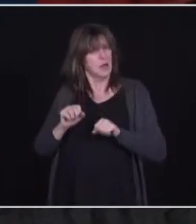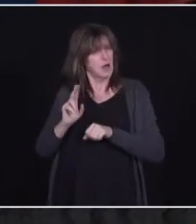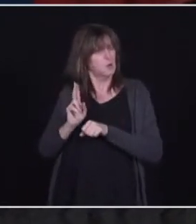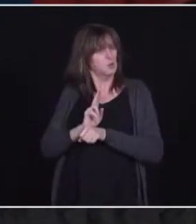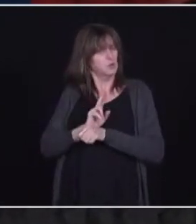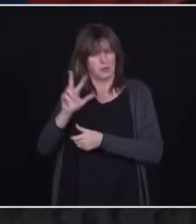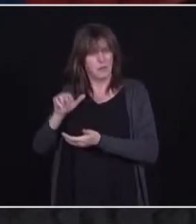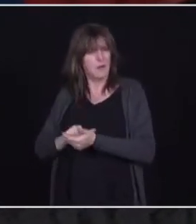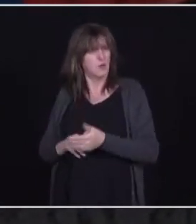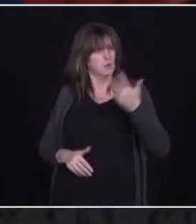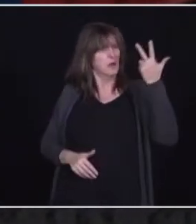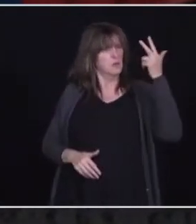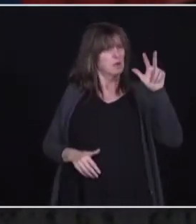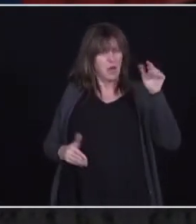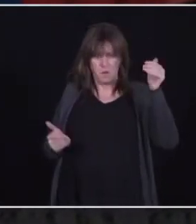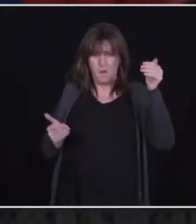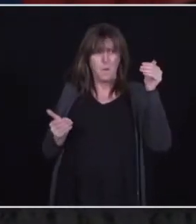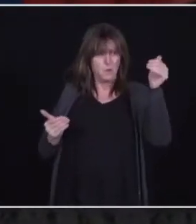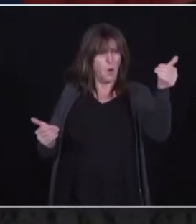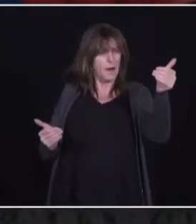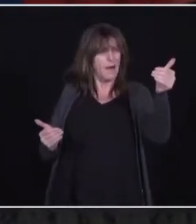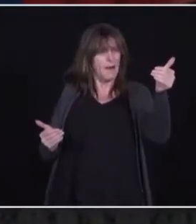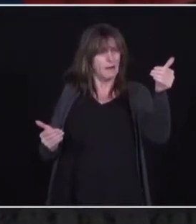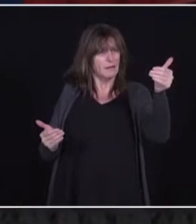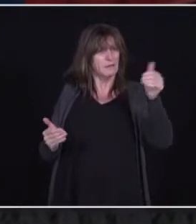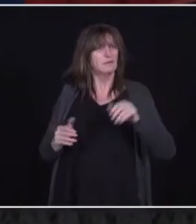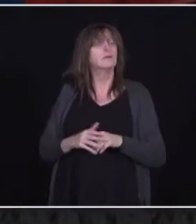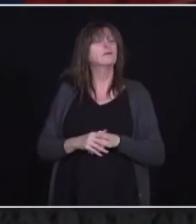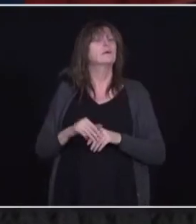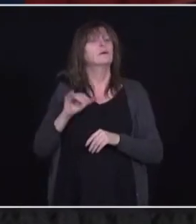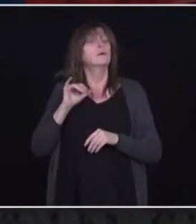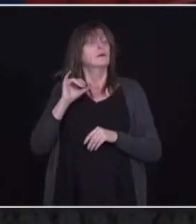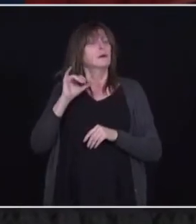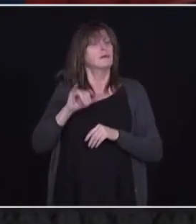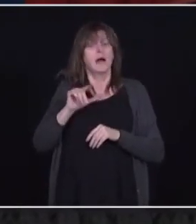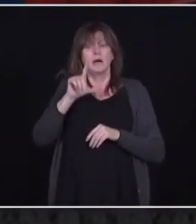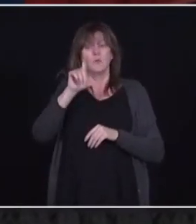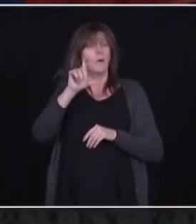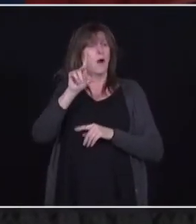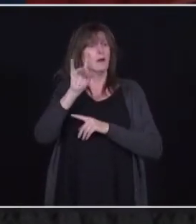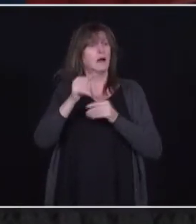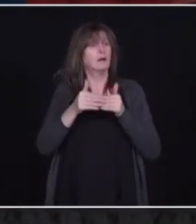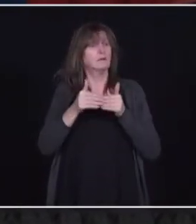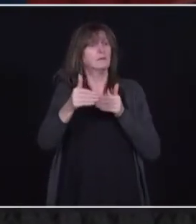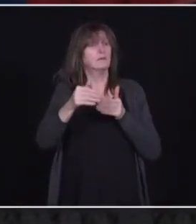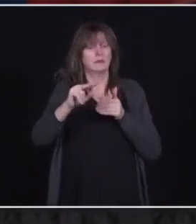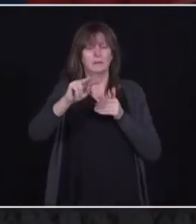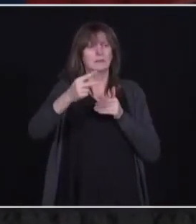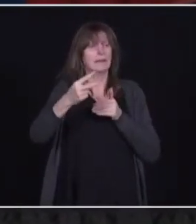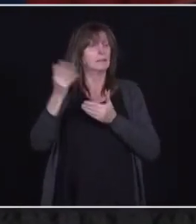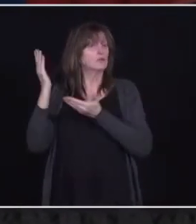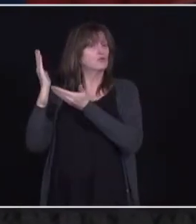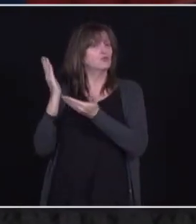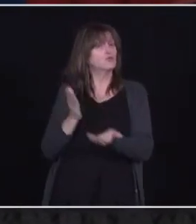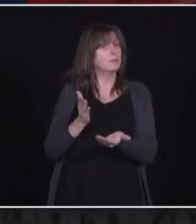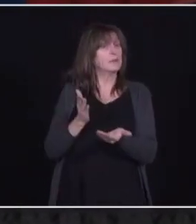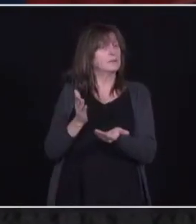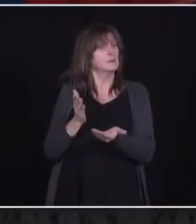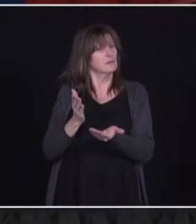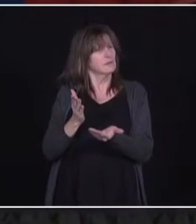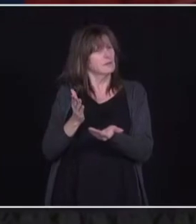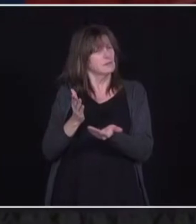Ottawa, and that the supply would be there at day 21 or thereabouts for the second vaccination. Given the sort of information flow